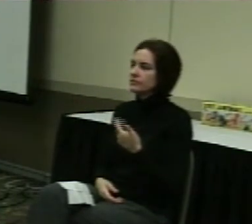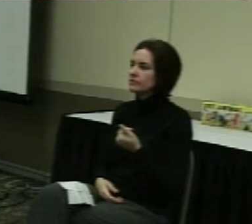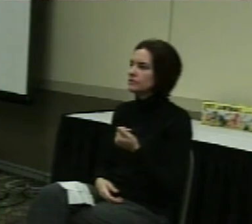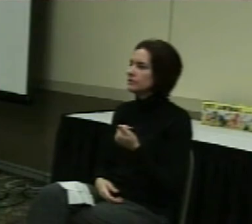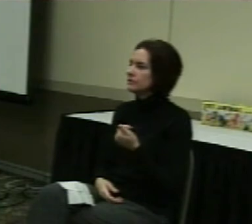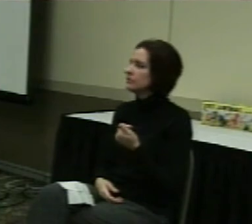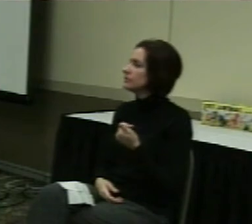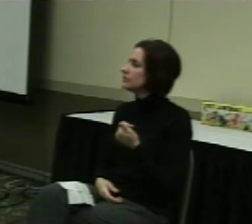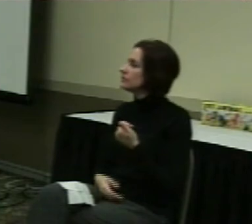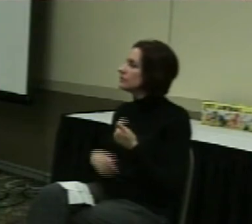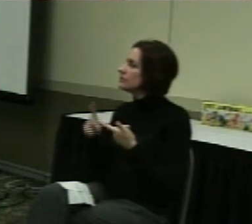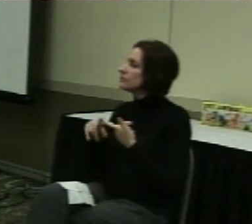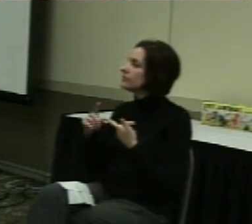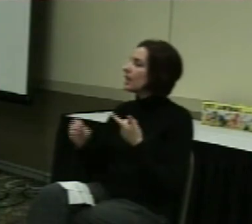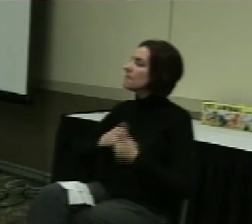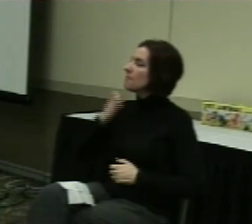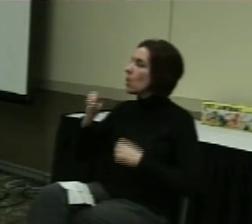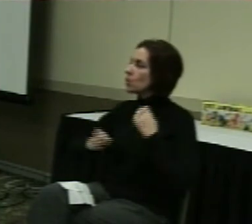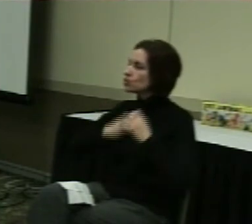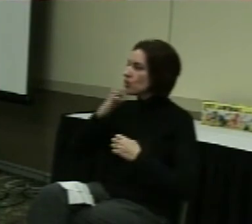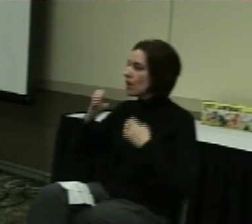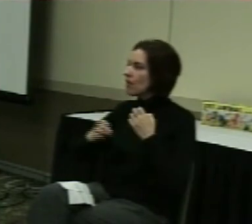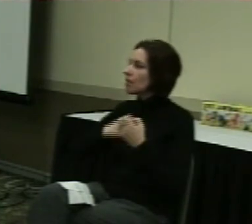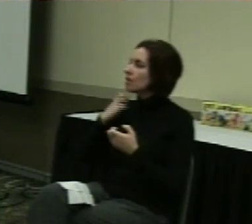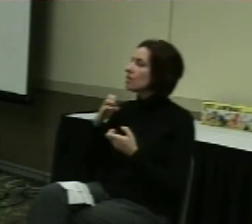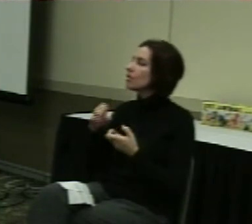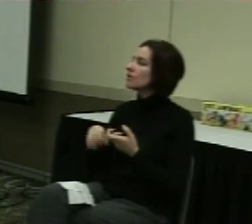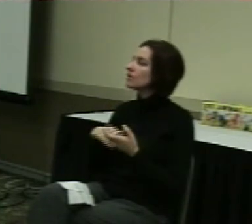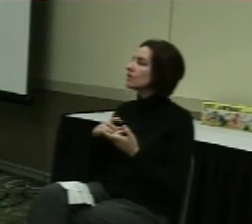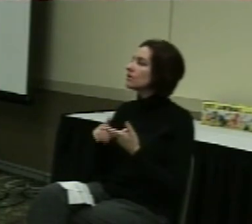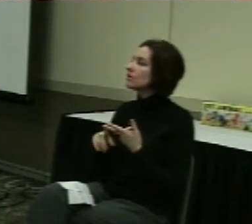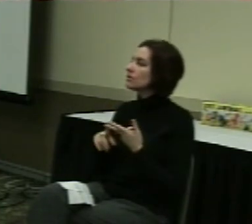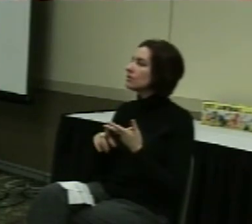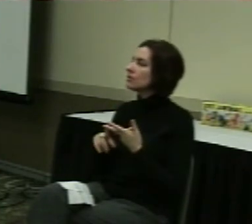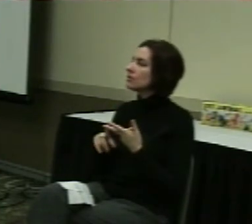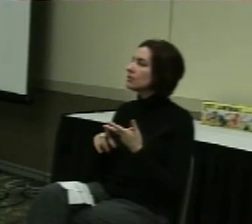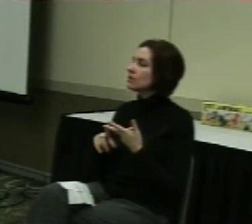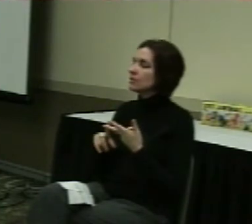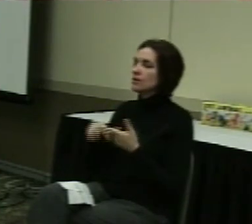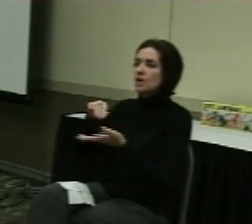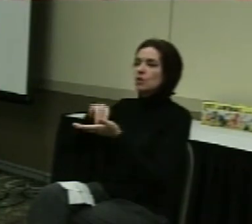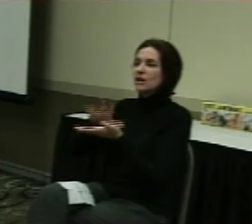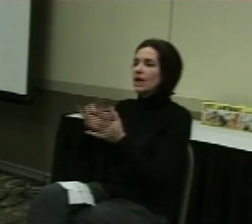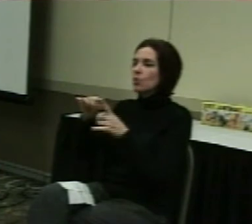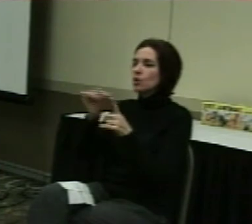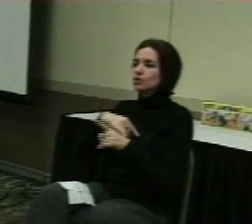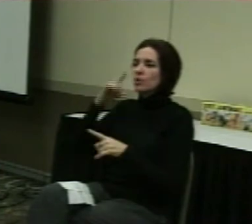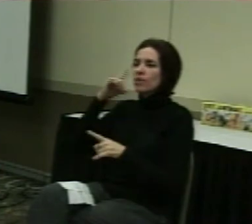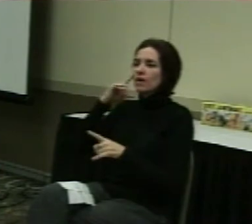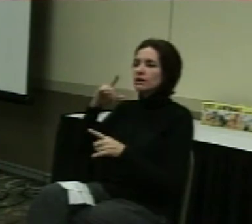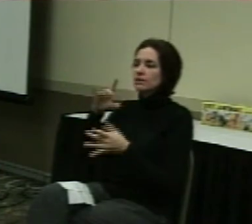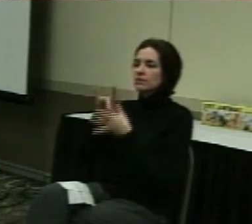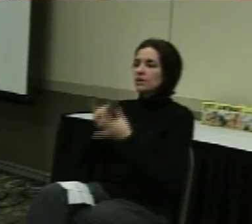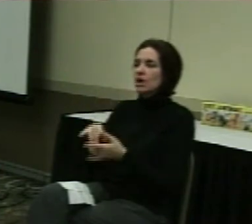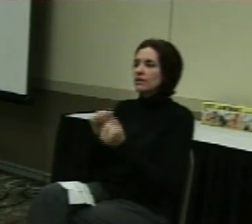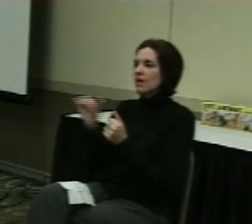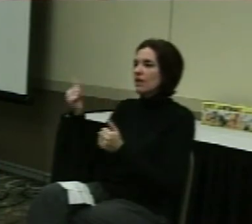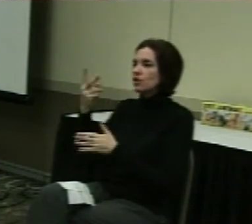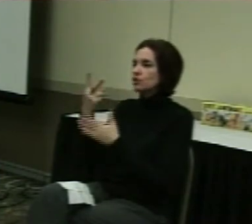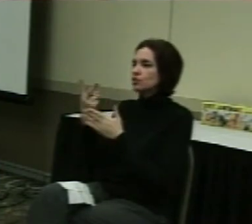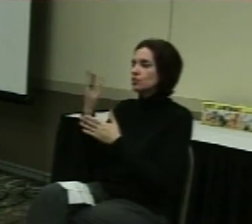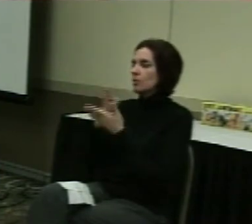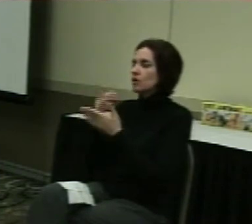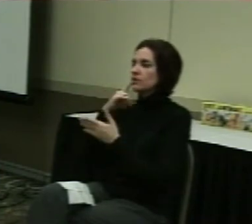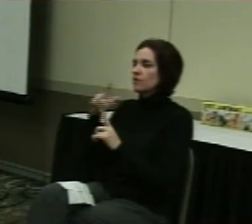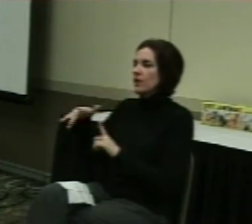You think the emotional one would be another one here on your sheet? Fill out the words you think that would belong here in the other two aspects.